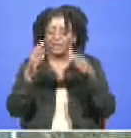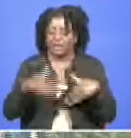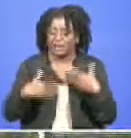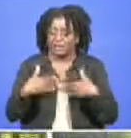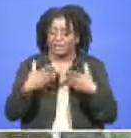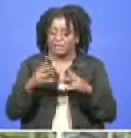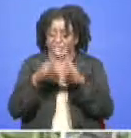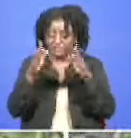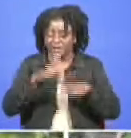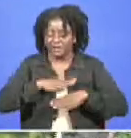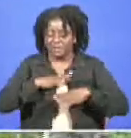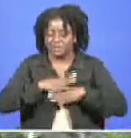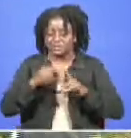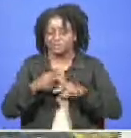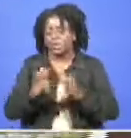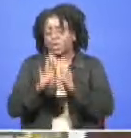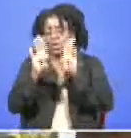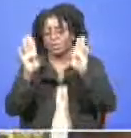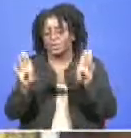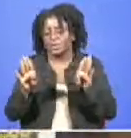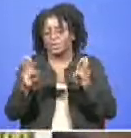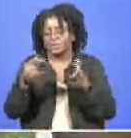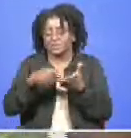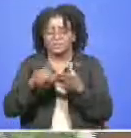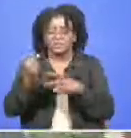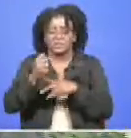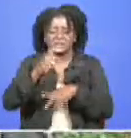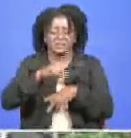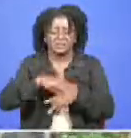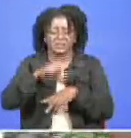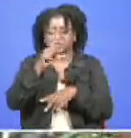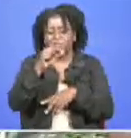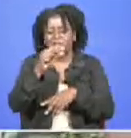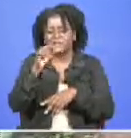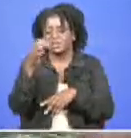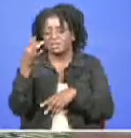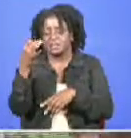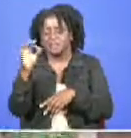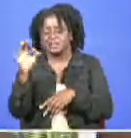pleased to open our 2019 season tomorrow.